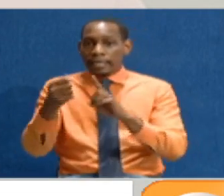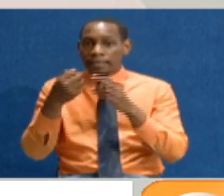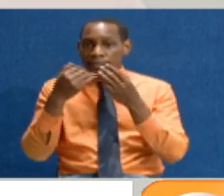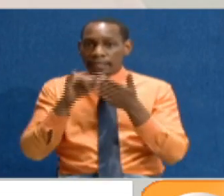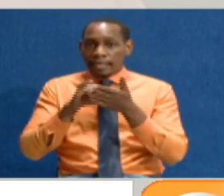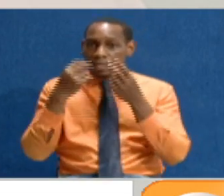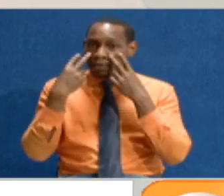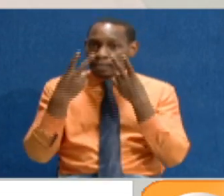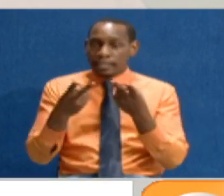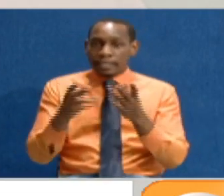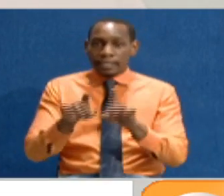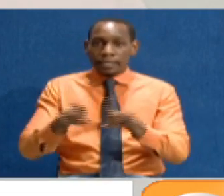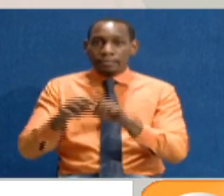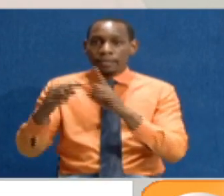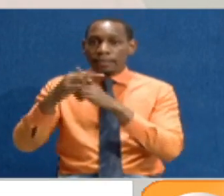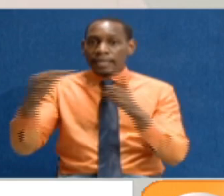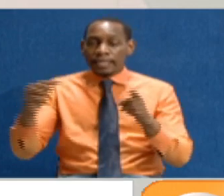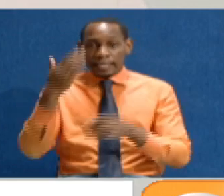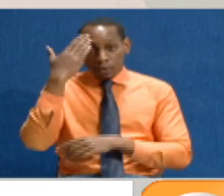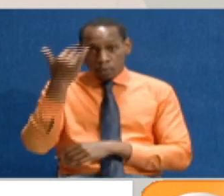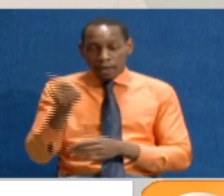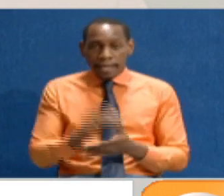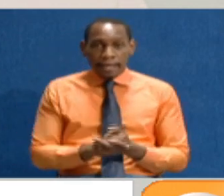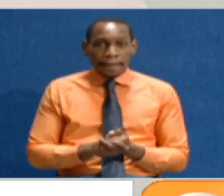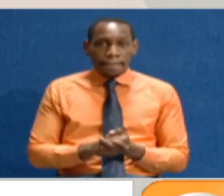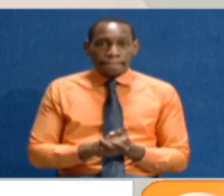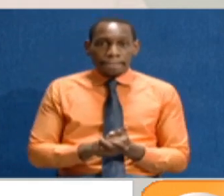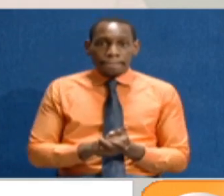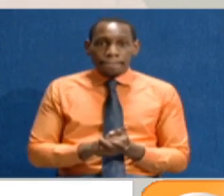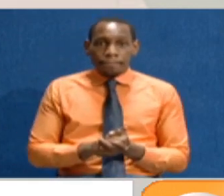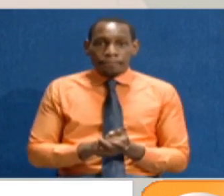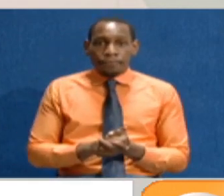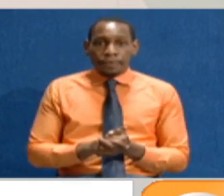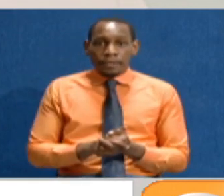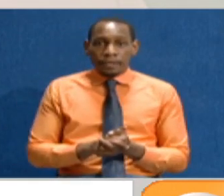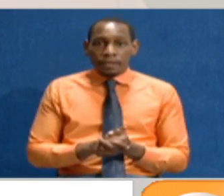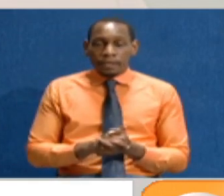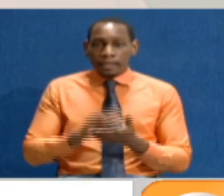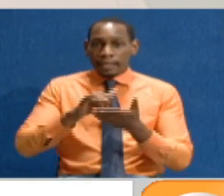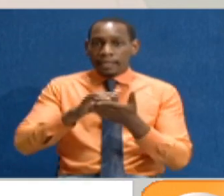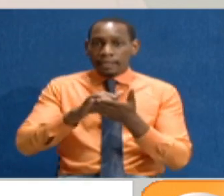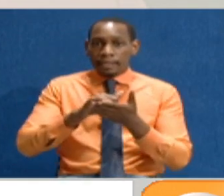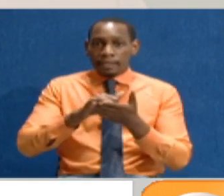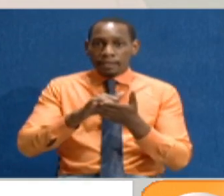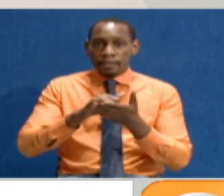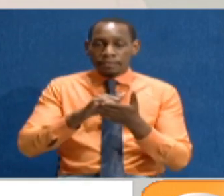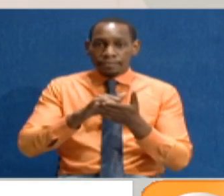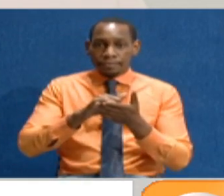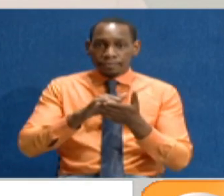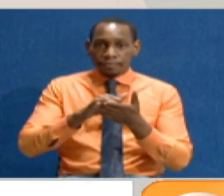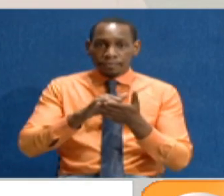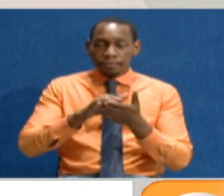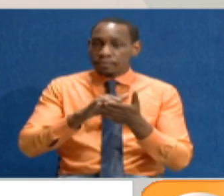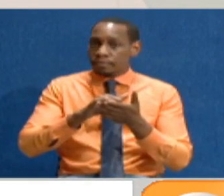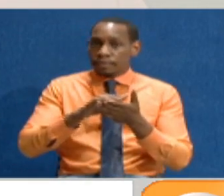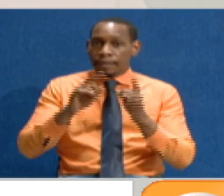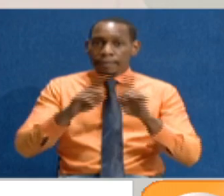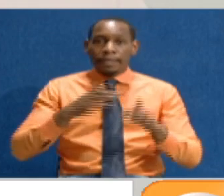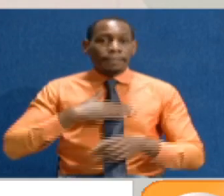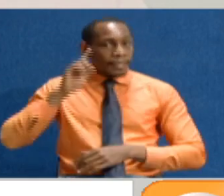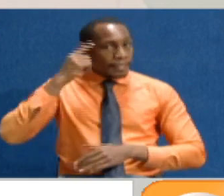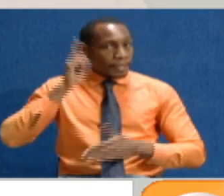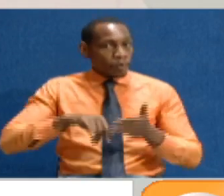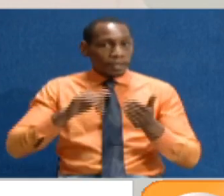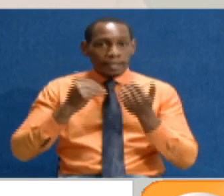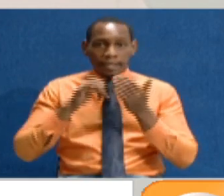well as even murders or killings, because of course, for us to call it murder, it has to be a legally defined concept. However, I think